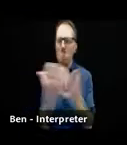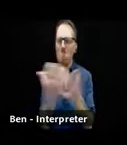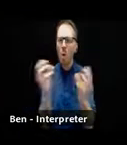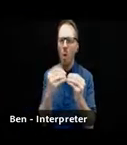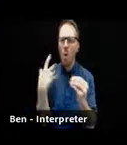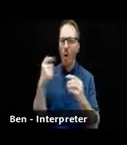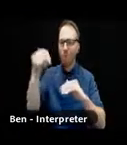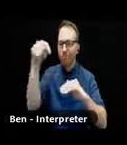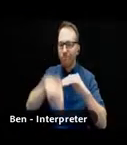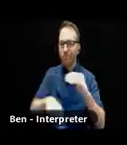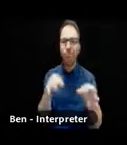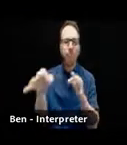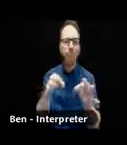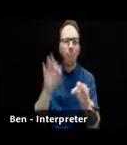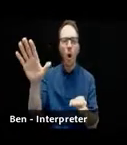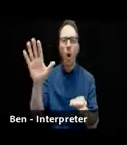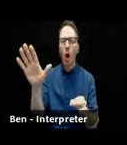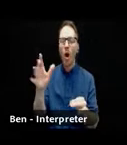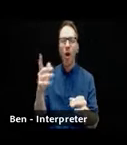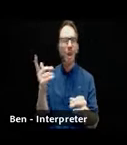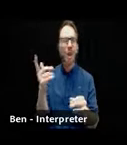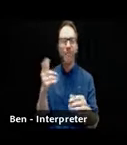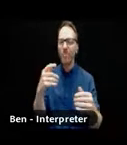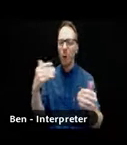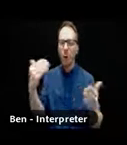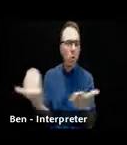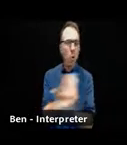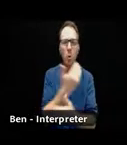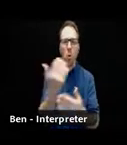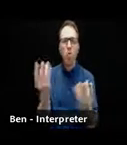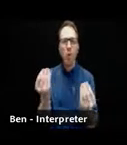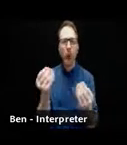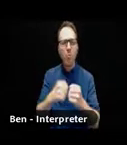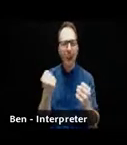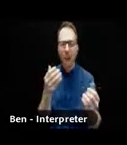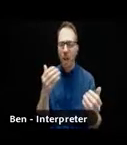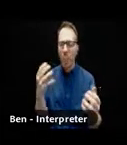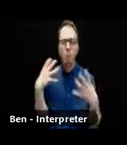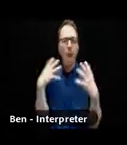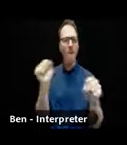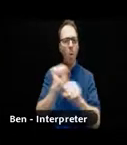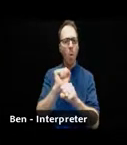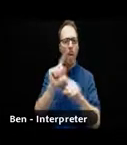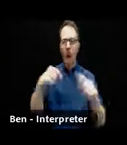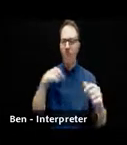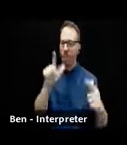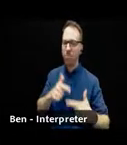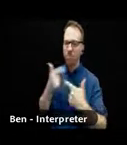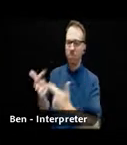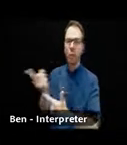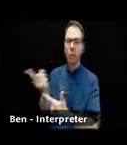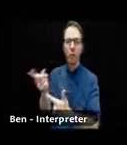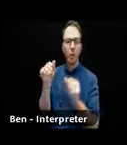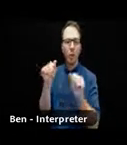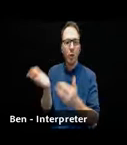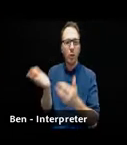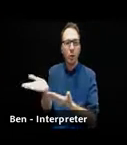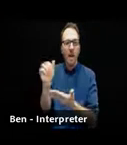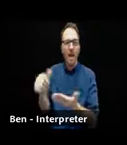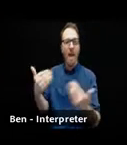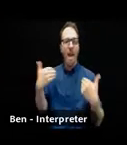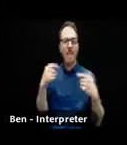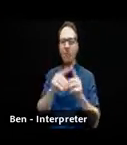her groundbreaking and really incredibly brave work, but I really want to turn this over to her so she can have as